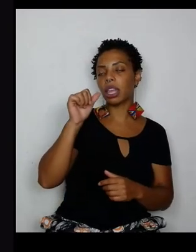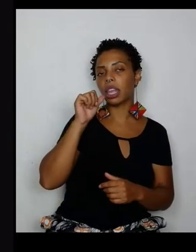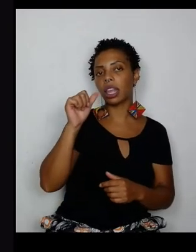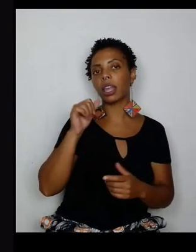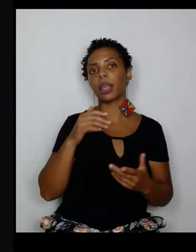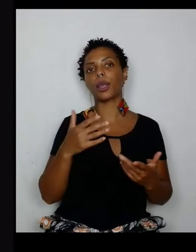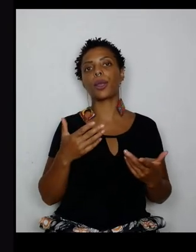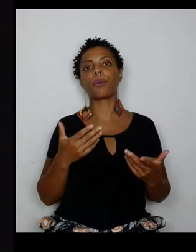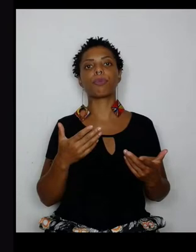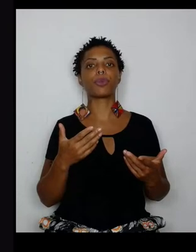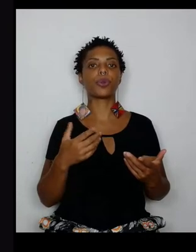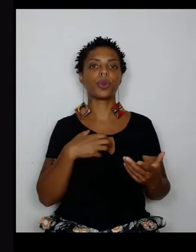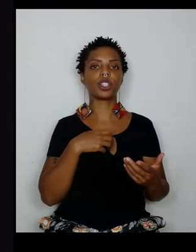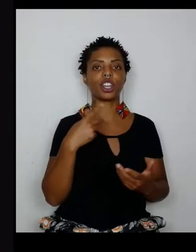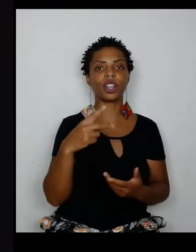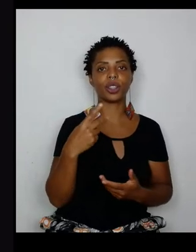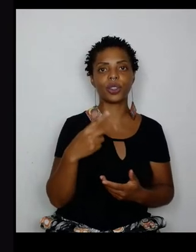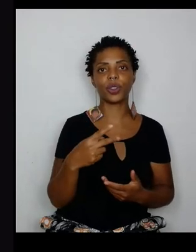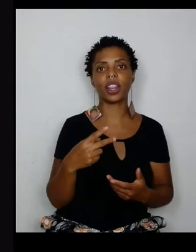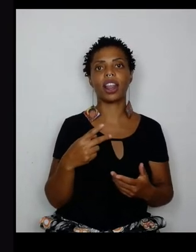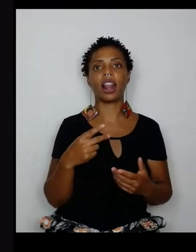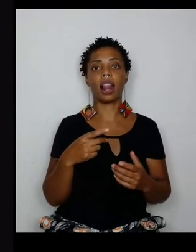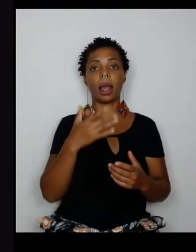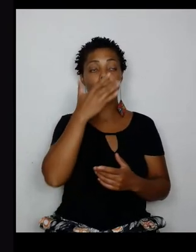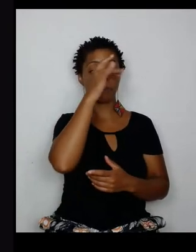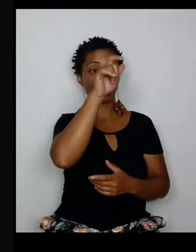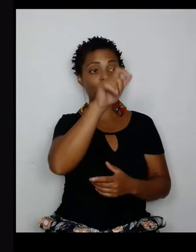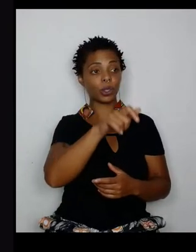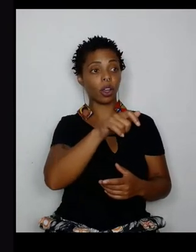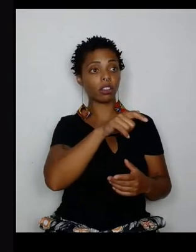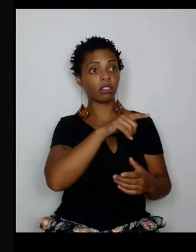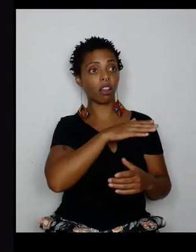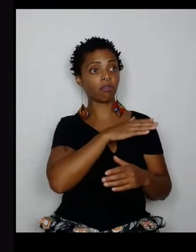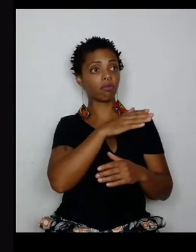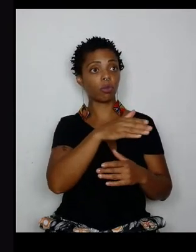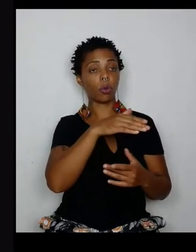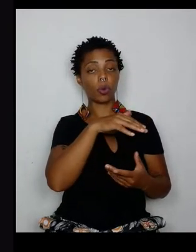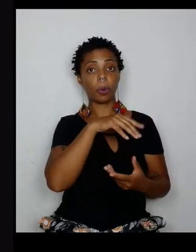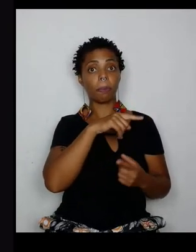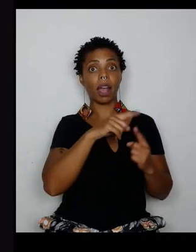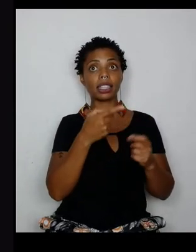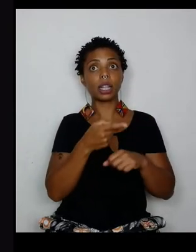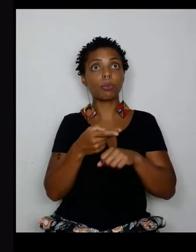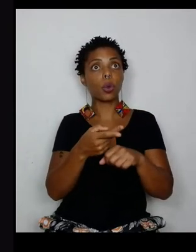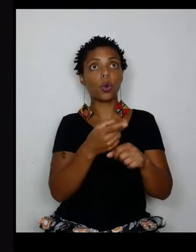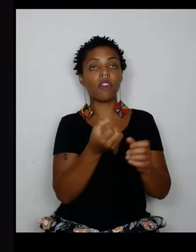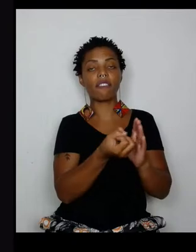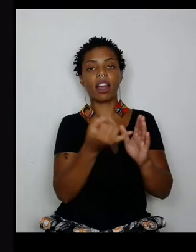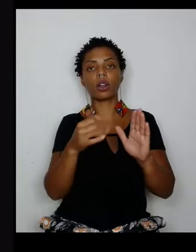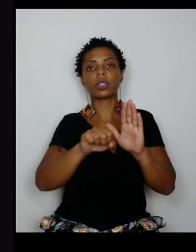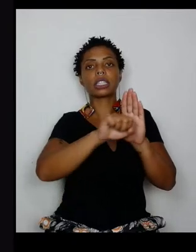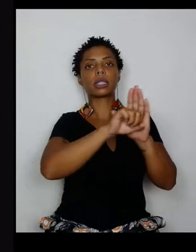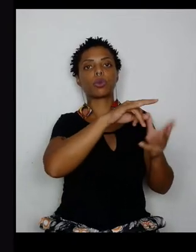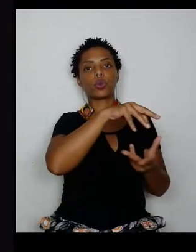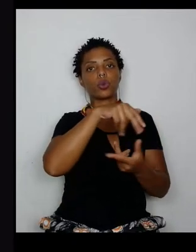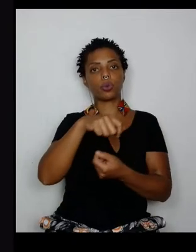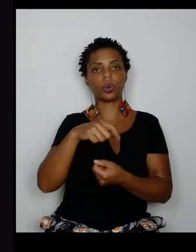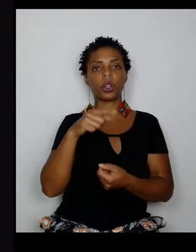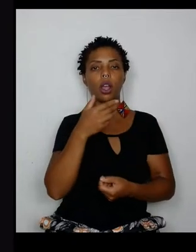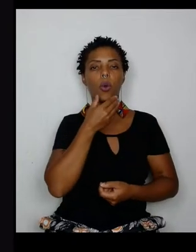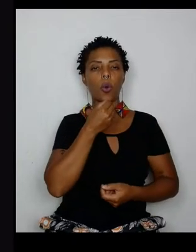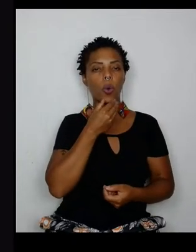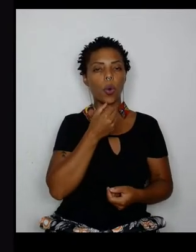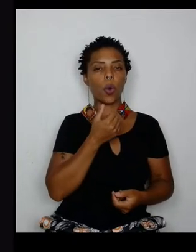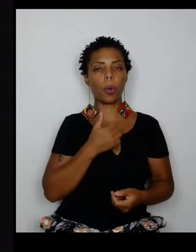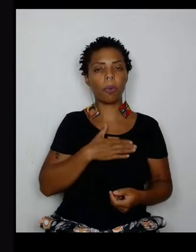diverse religious symbols and tropes gogan the promiscuous cephalitic predator with a taste for